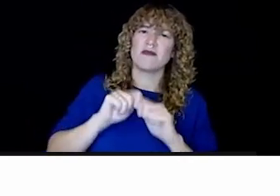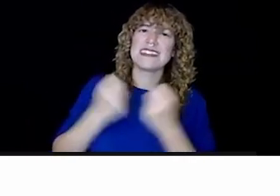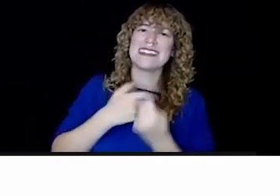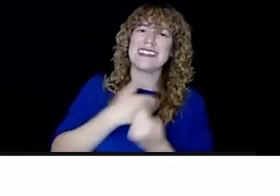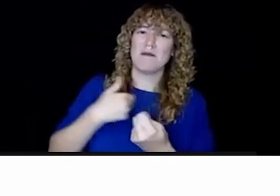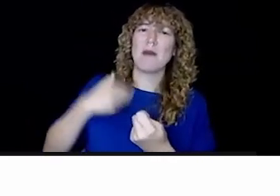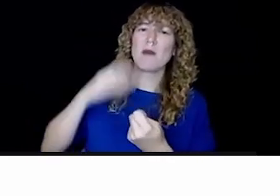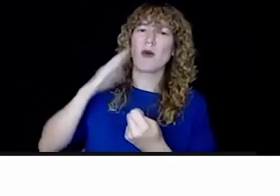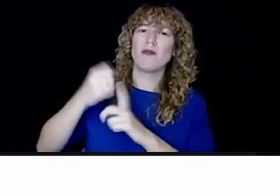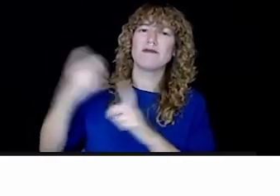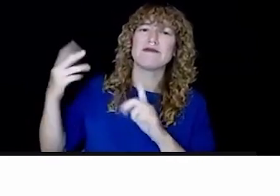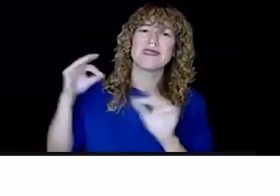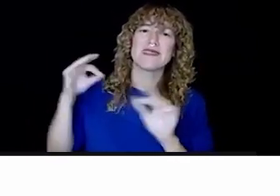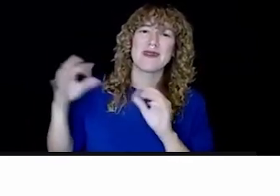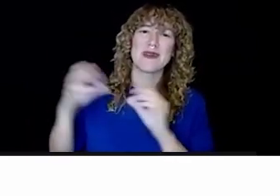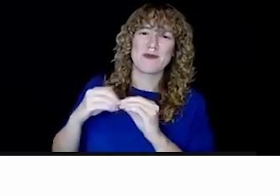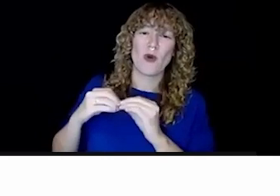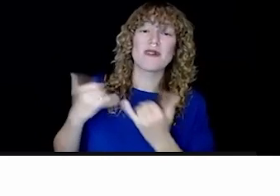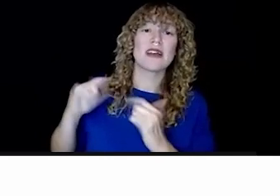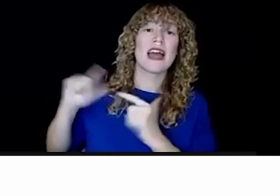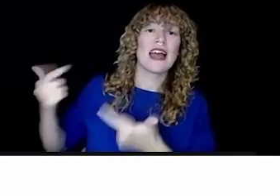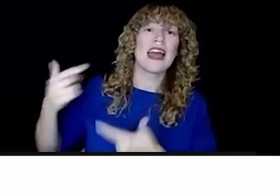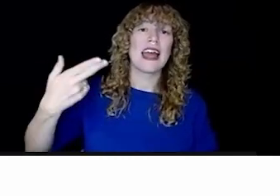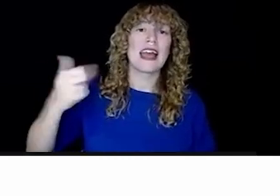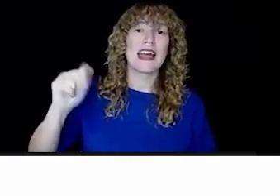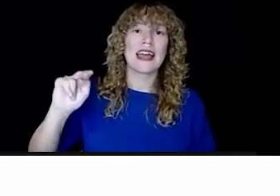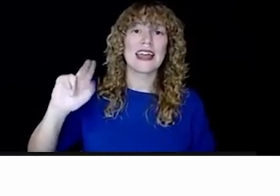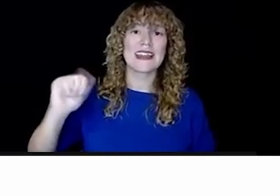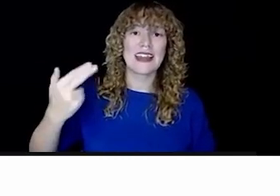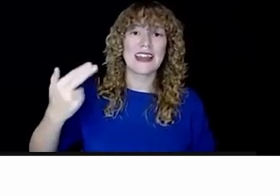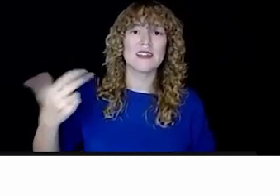Hannah. Thanks. Thanks, Tilak.